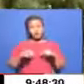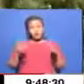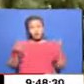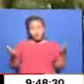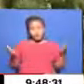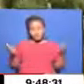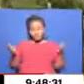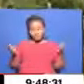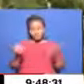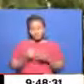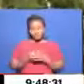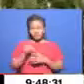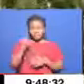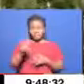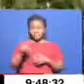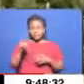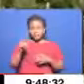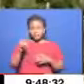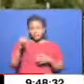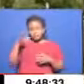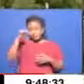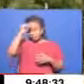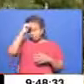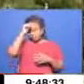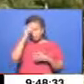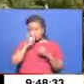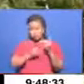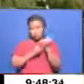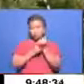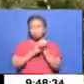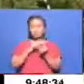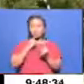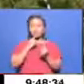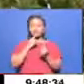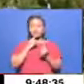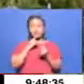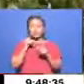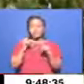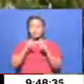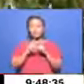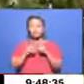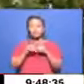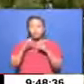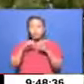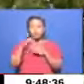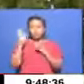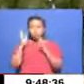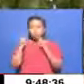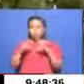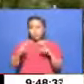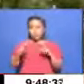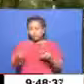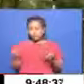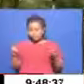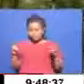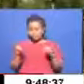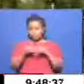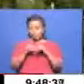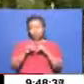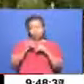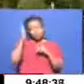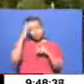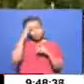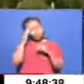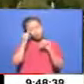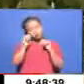Dutch government is going to support Turkana, do that assessment of Lake Turkana so that we can see what potentialities